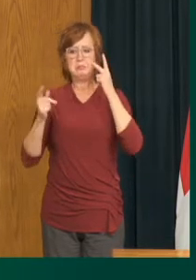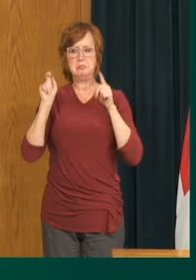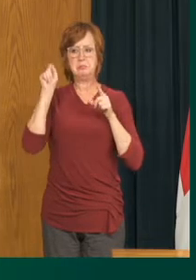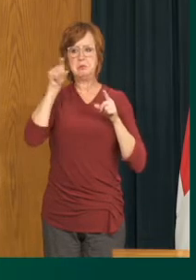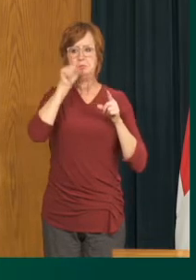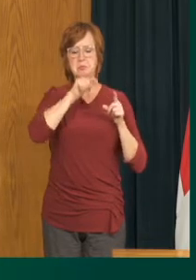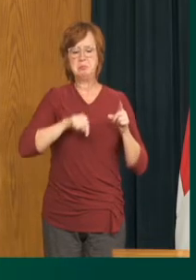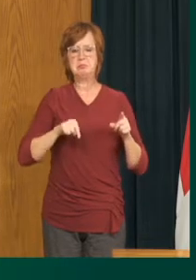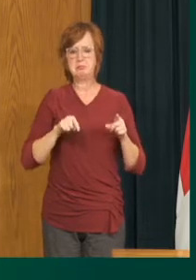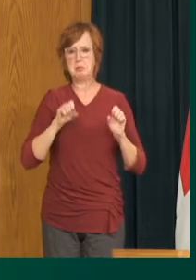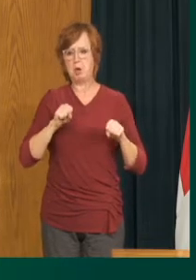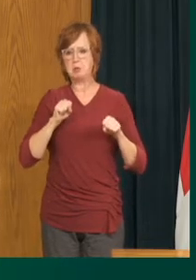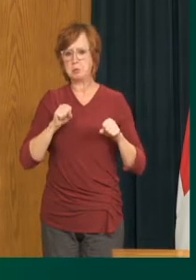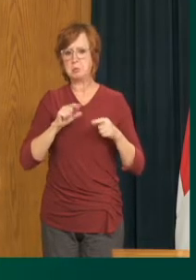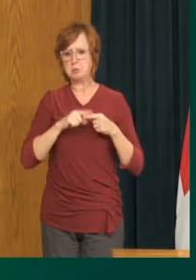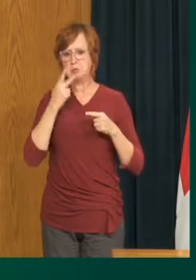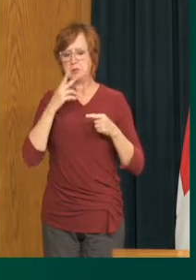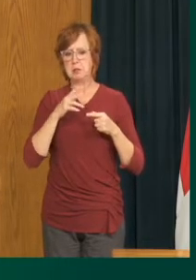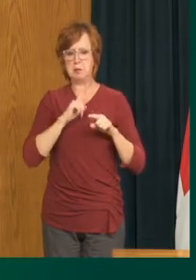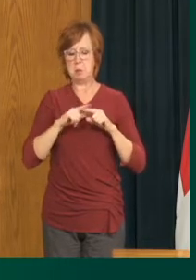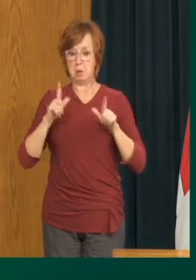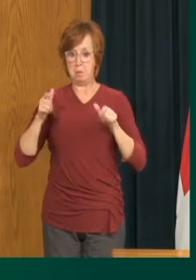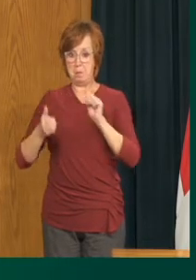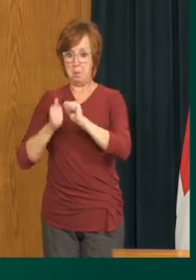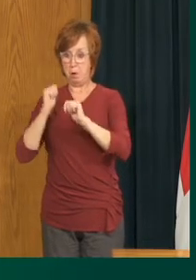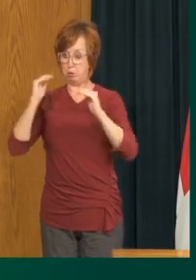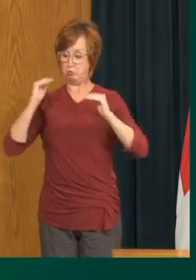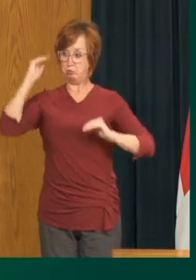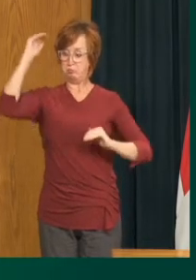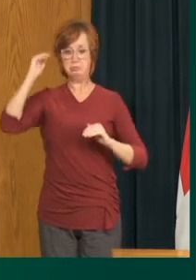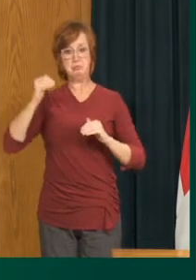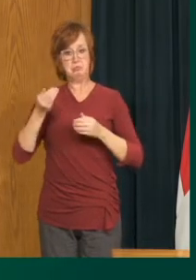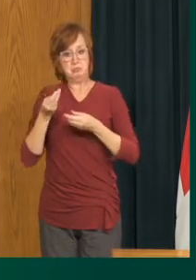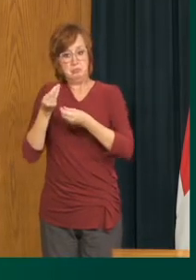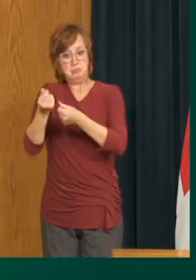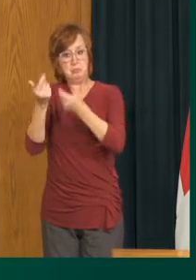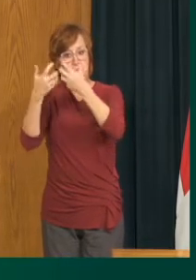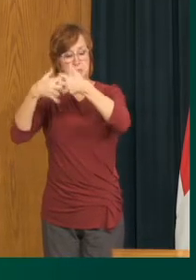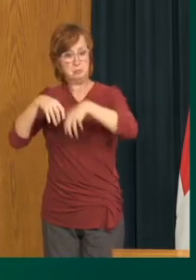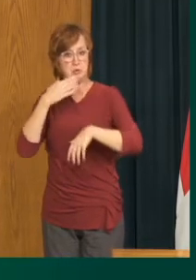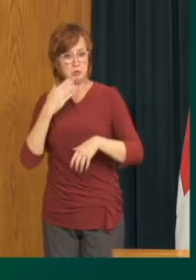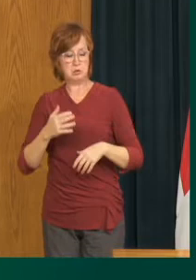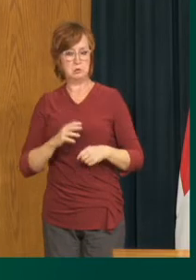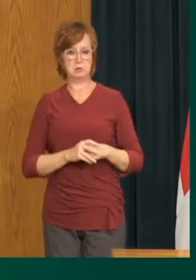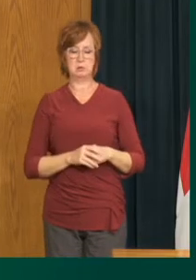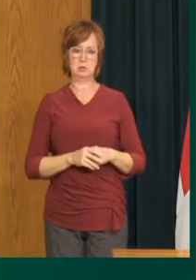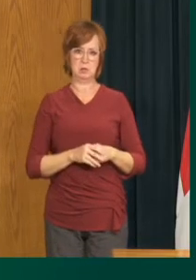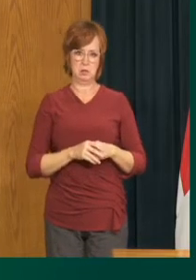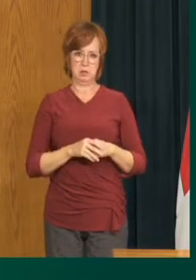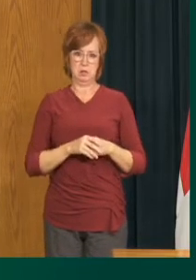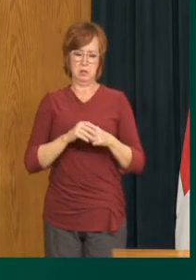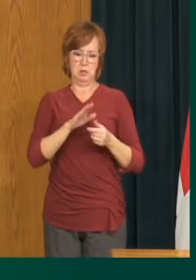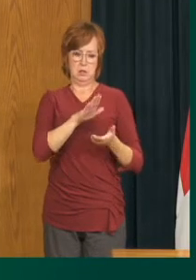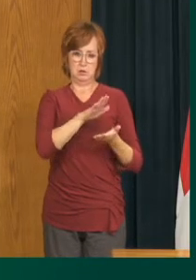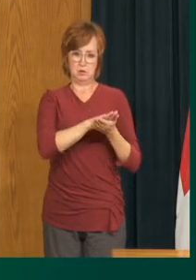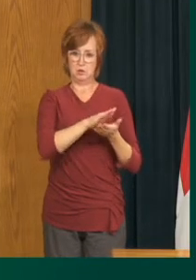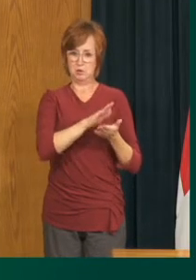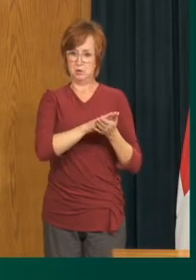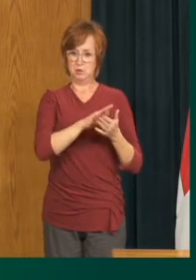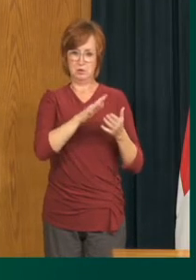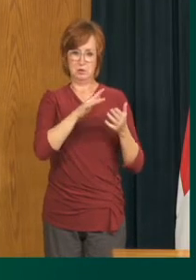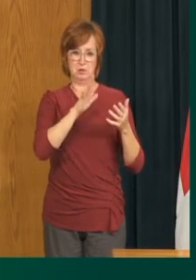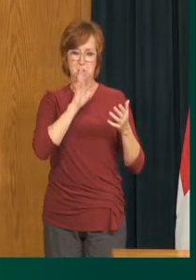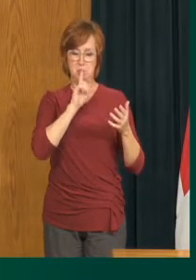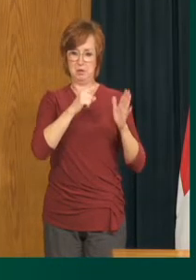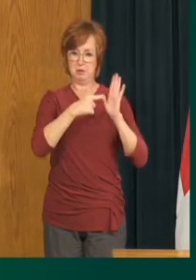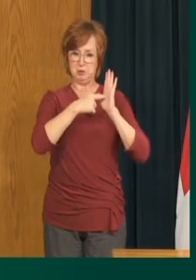things proceeding smoothly. And again, schools are a reflection of the community, so whenever community transmission goes up, that's puts schools